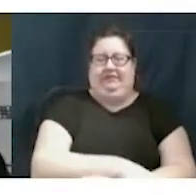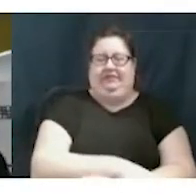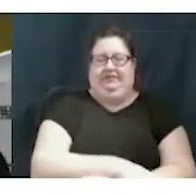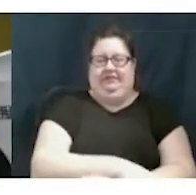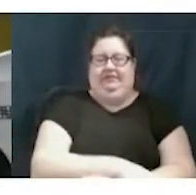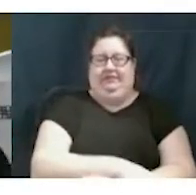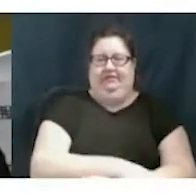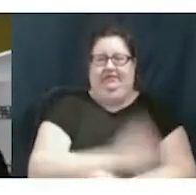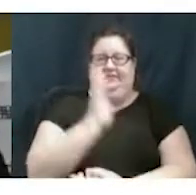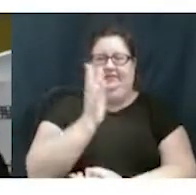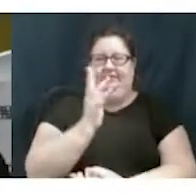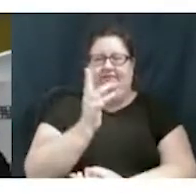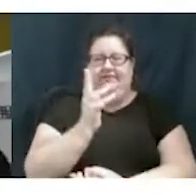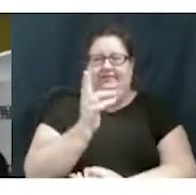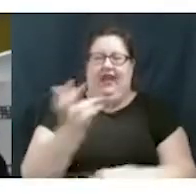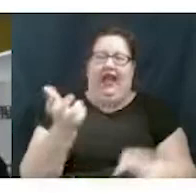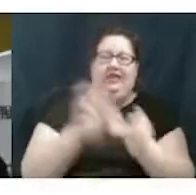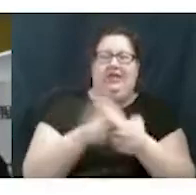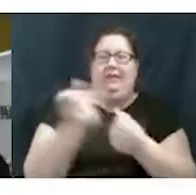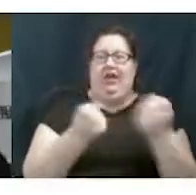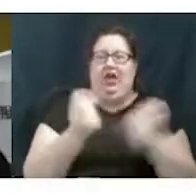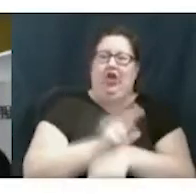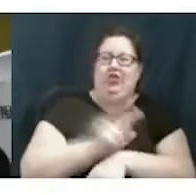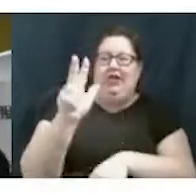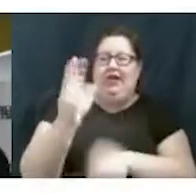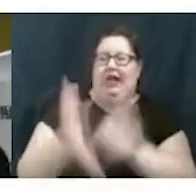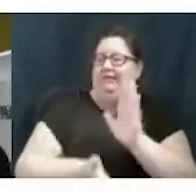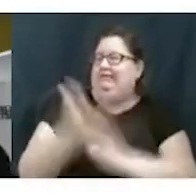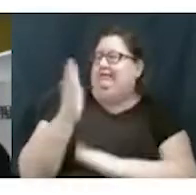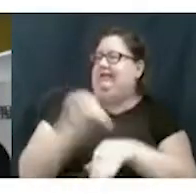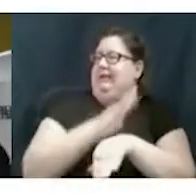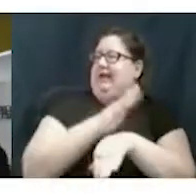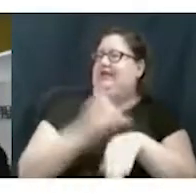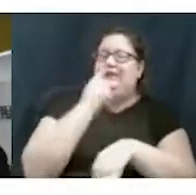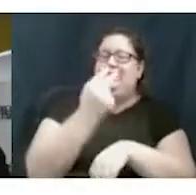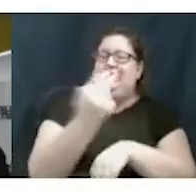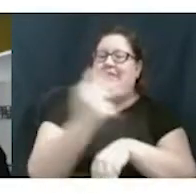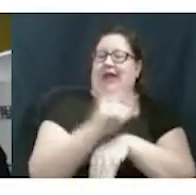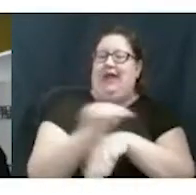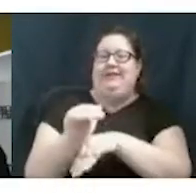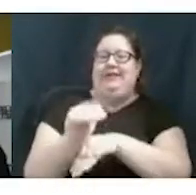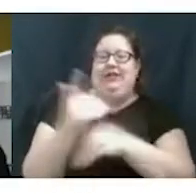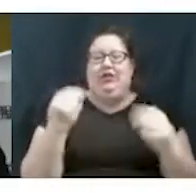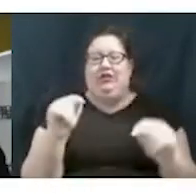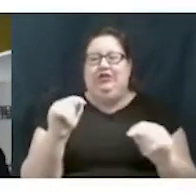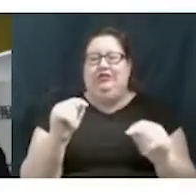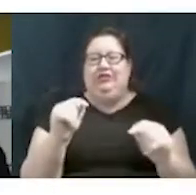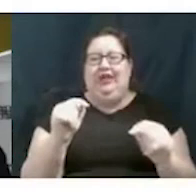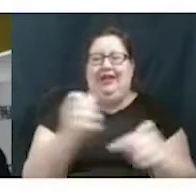I'll be jumping in a car at 3 o'clock to hit the beach for 2 nights. So trying to squeeze some stuff out with the